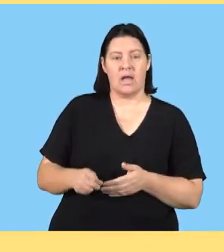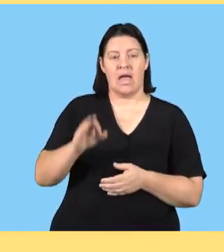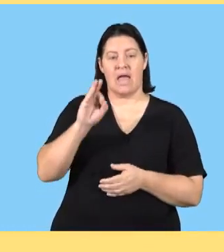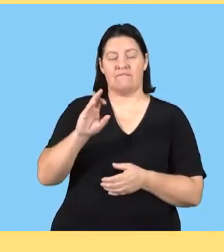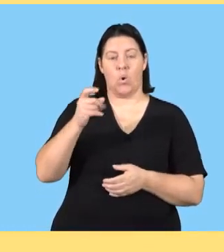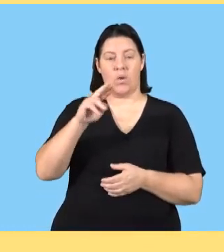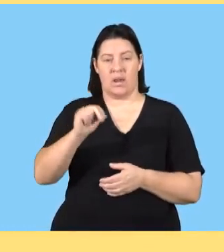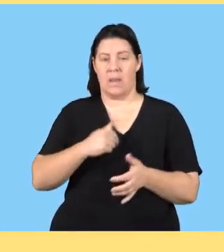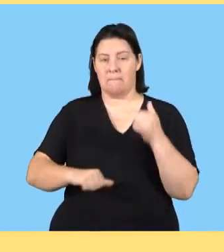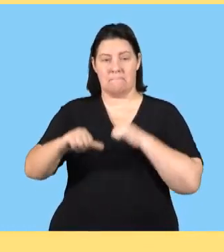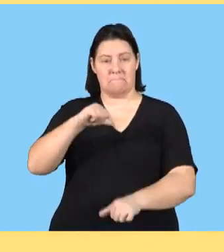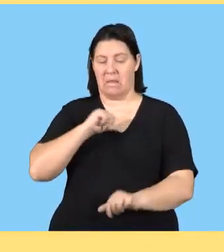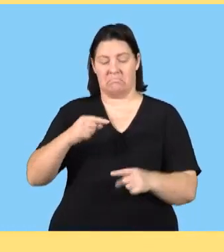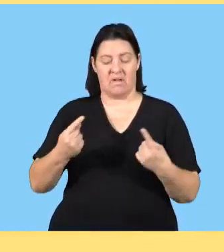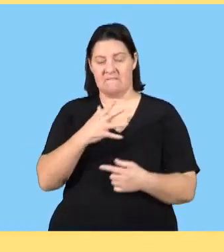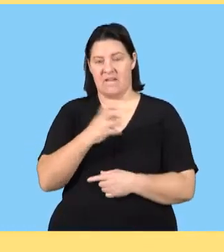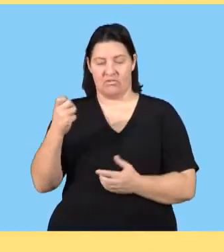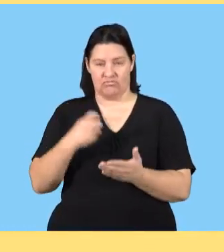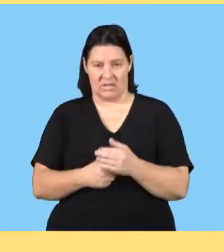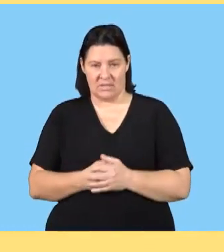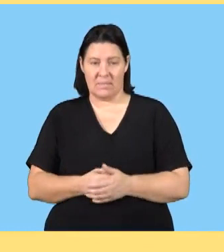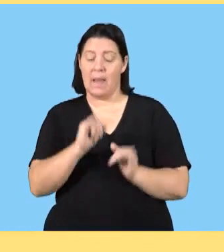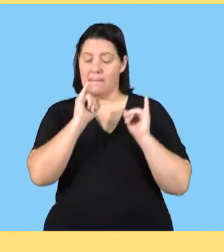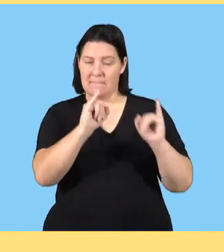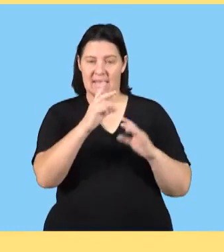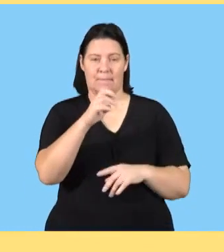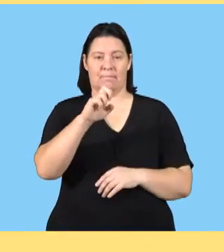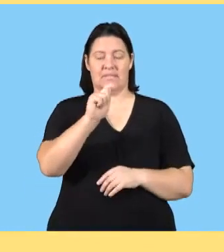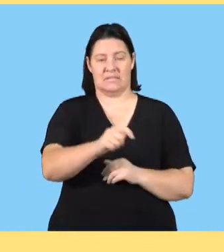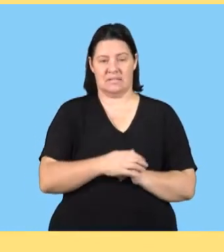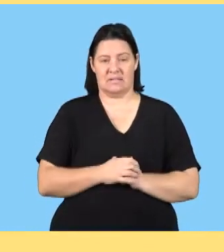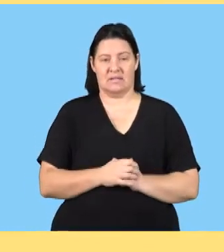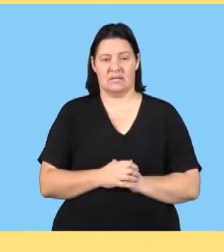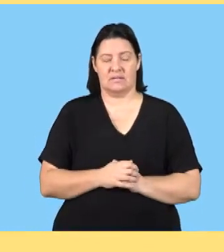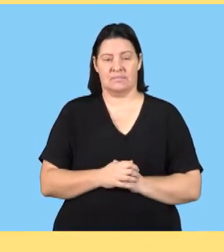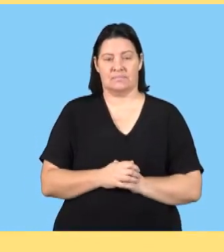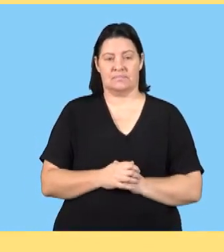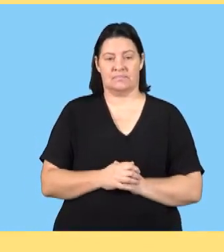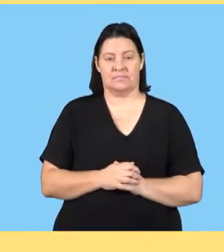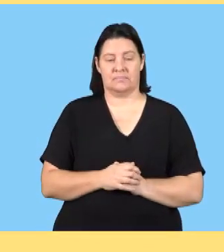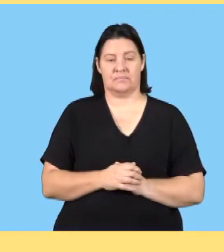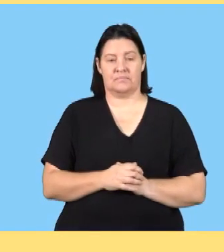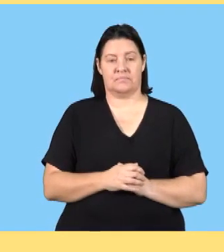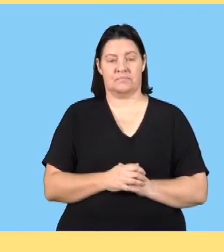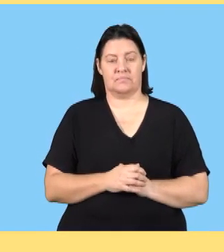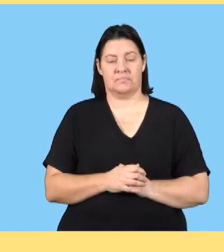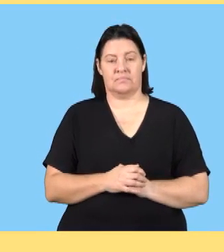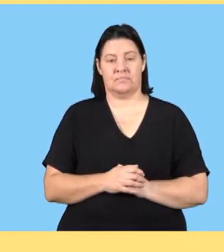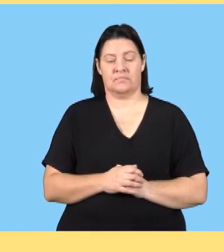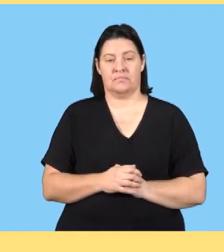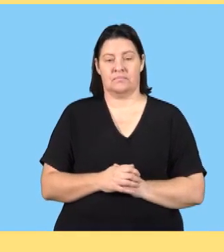FON as irrecoverable, 500. It's a bad debt. I'll come here, it's bad